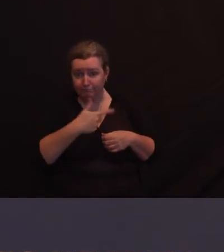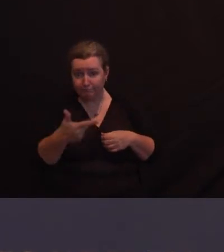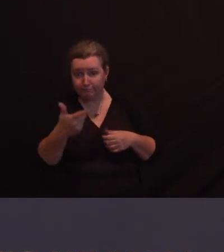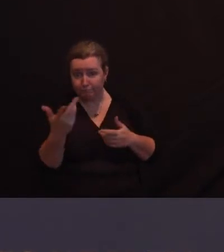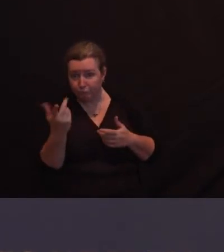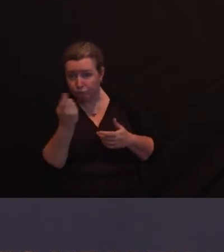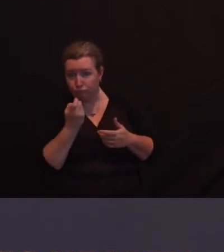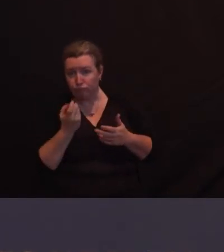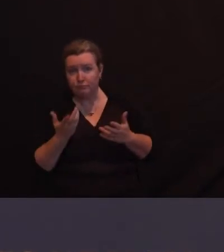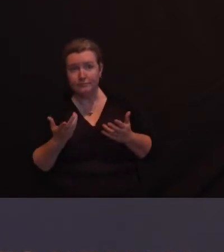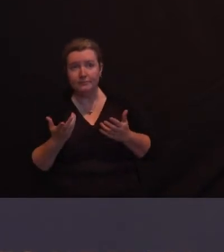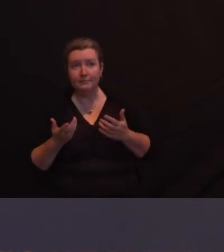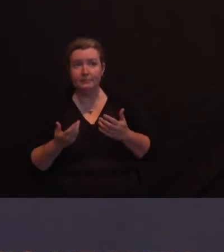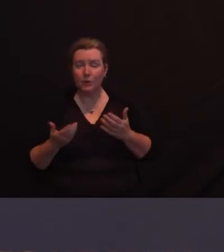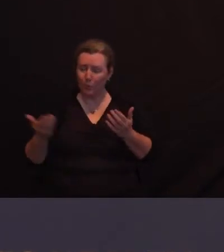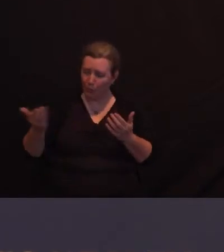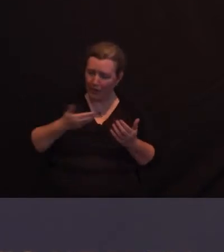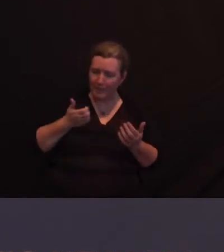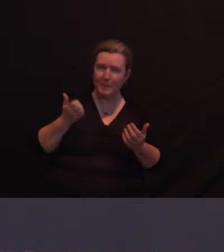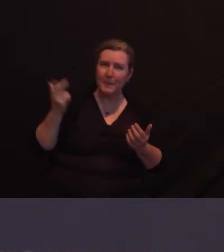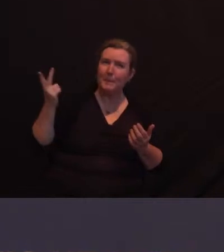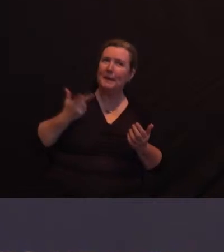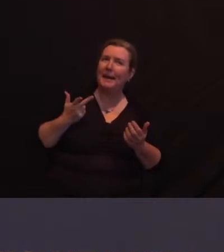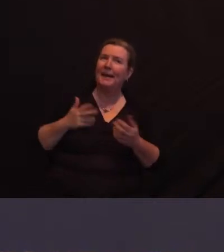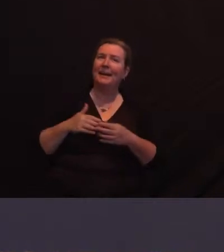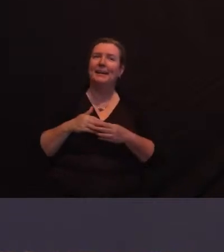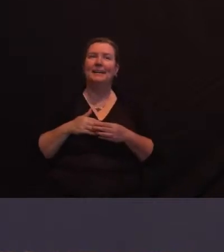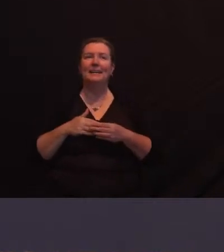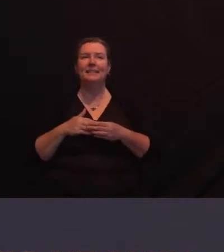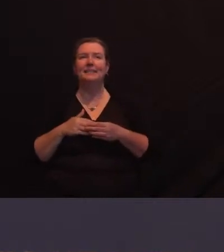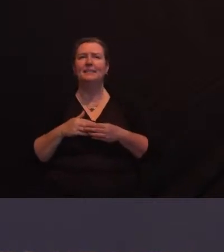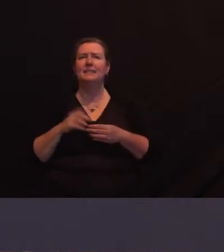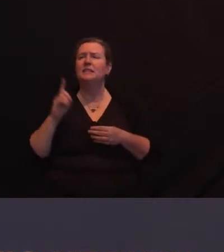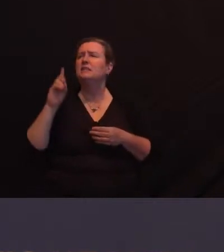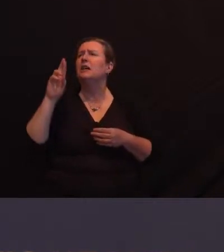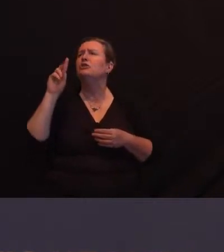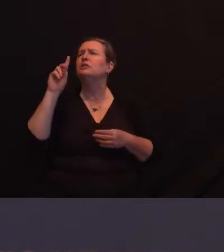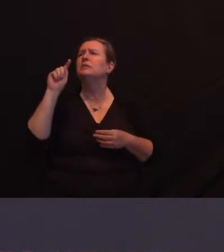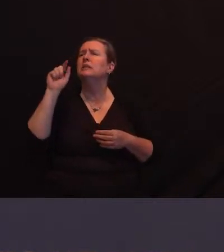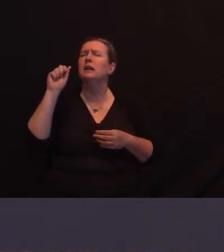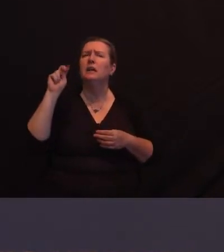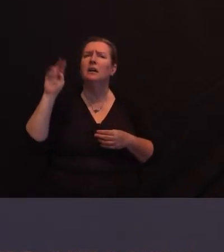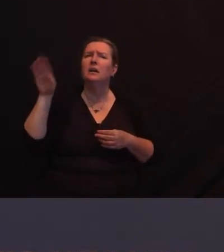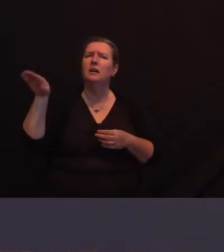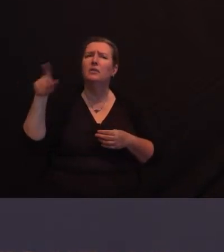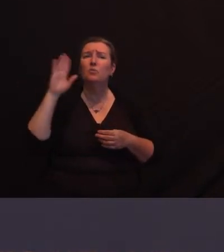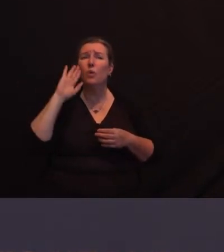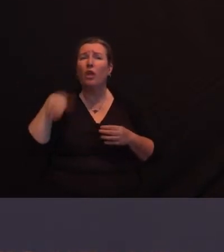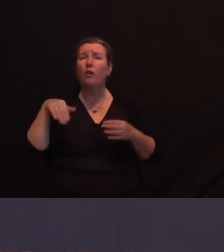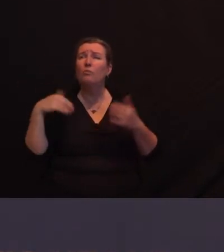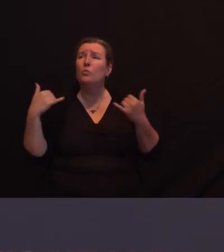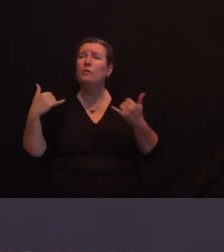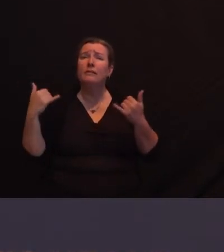to be here. Dr. Tan, the flip side of what's being announced today is the possibility